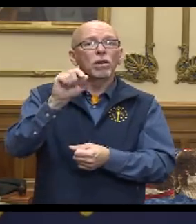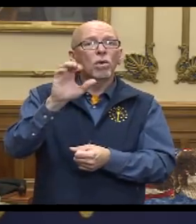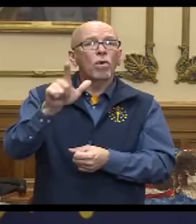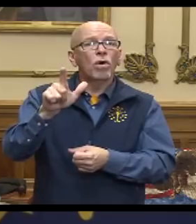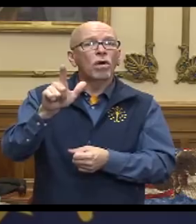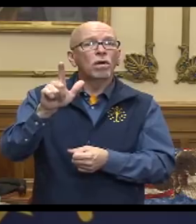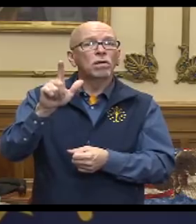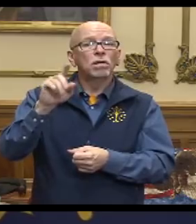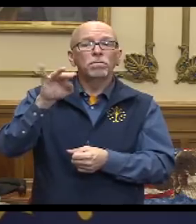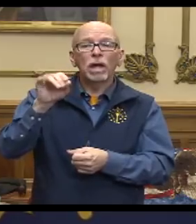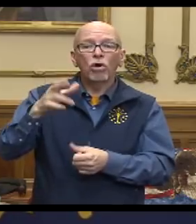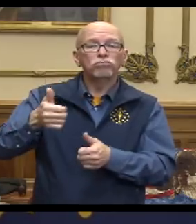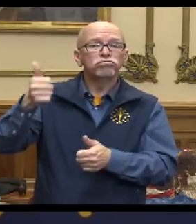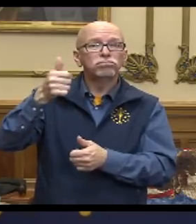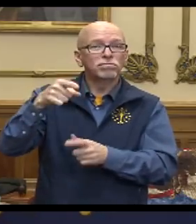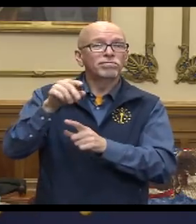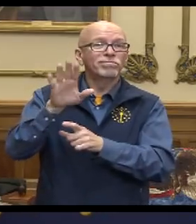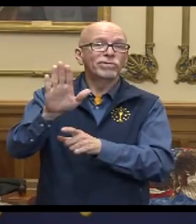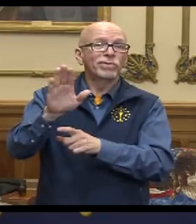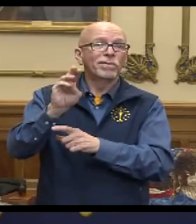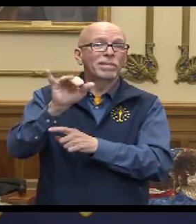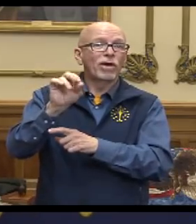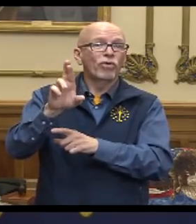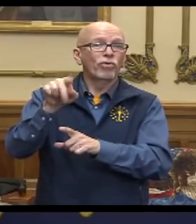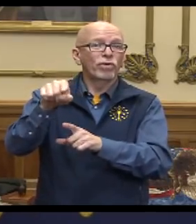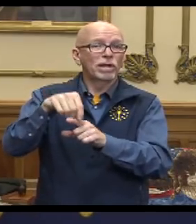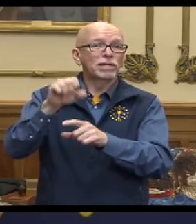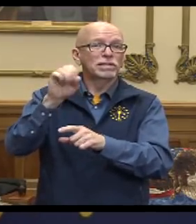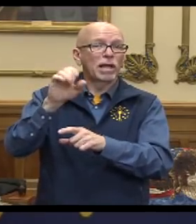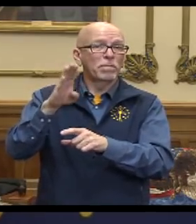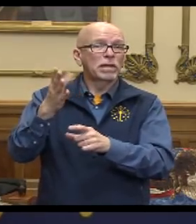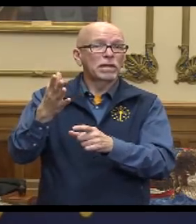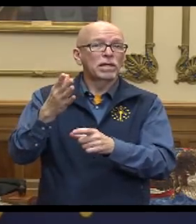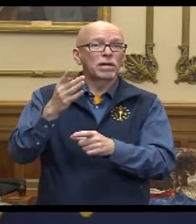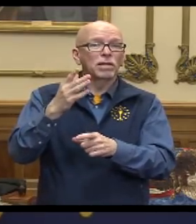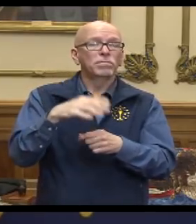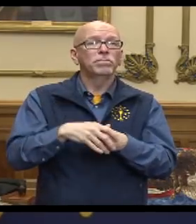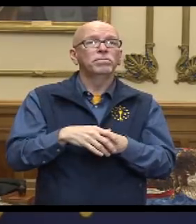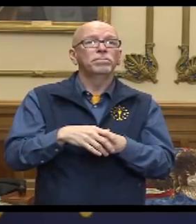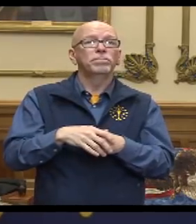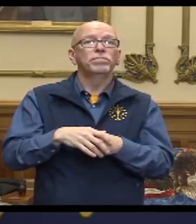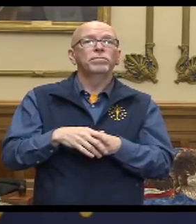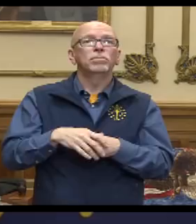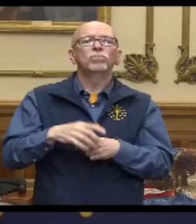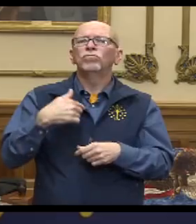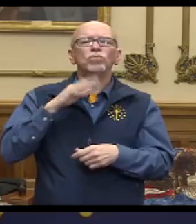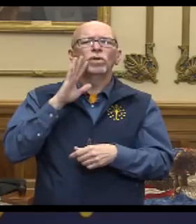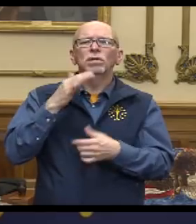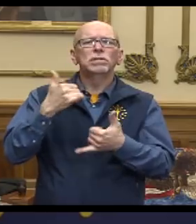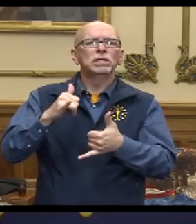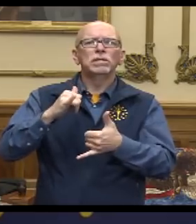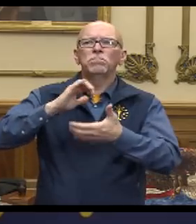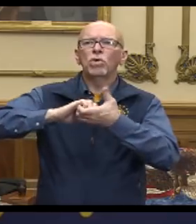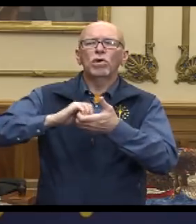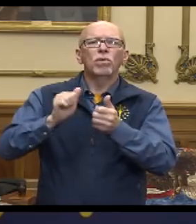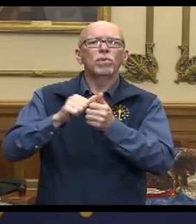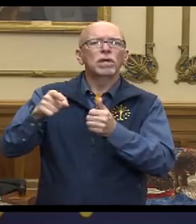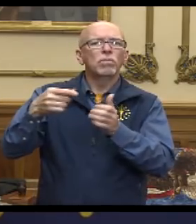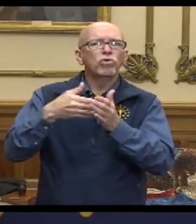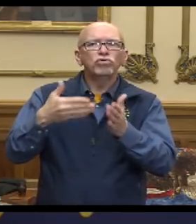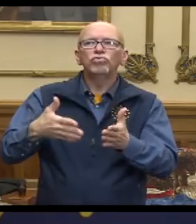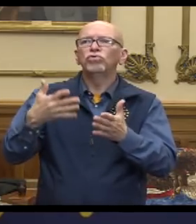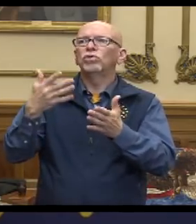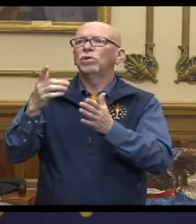official, in your case, who you're referring to, a mayor, But we'll continue to partner with local prosecutors,